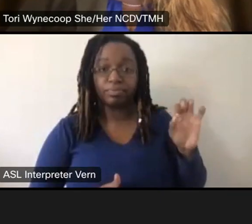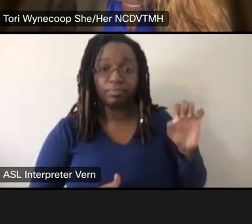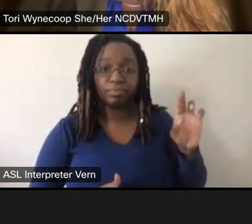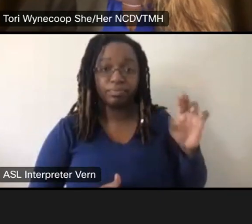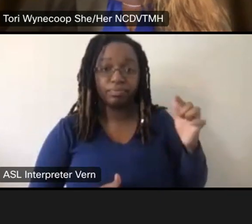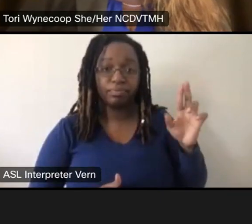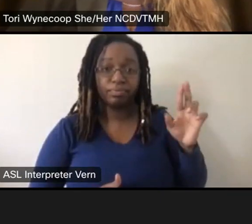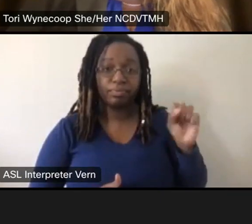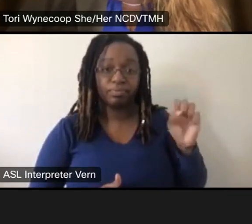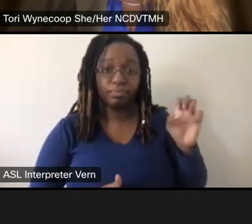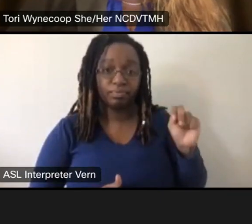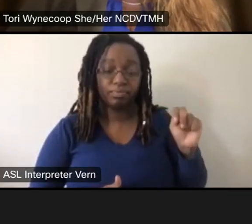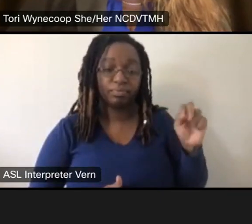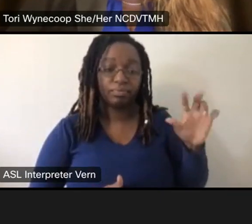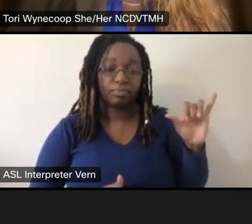herself.